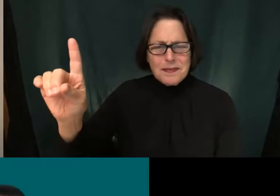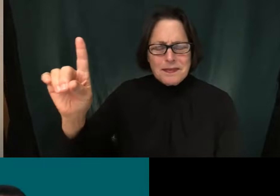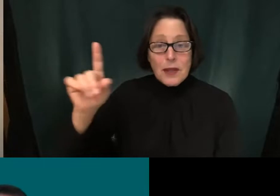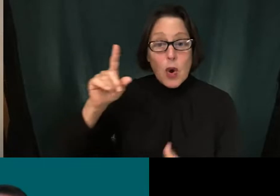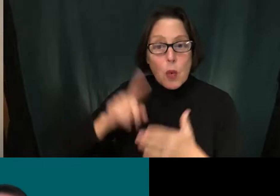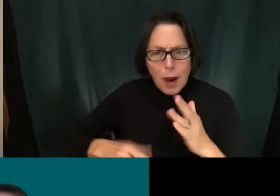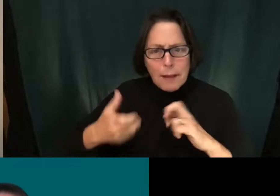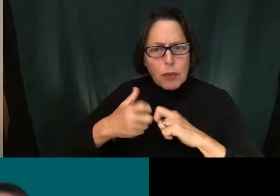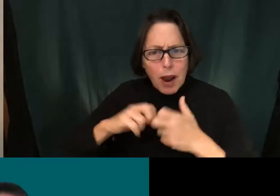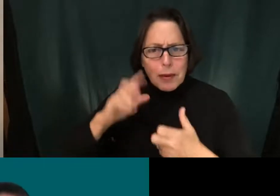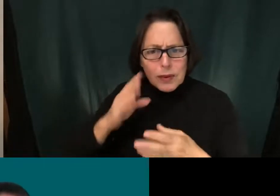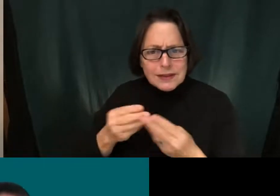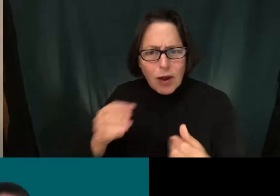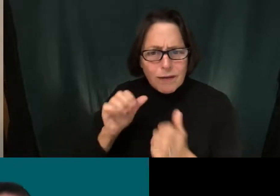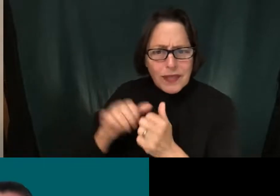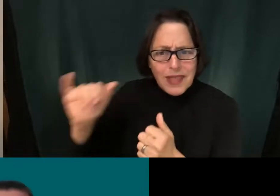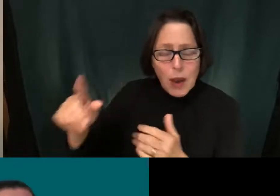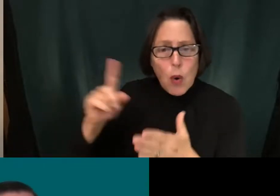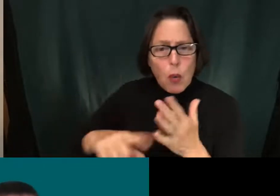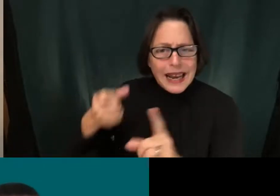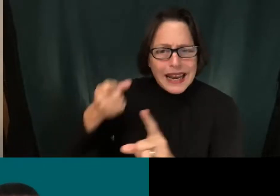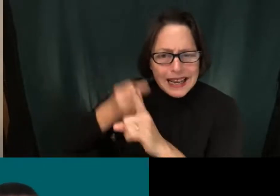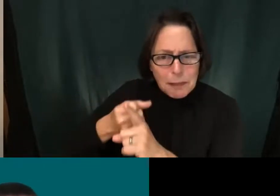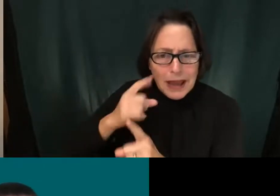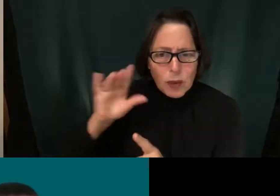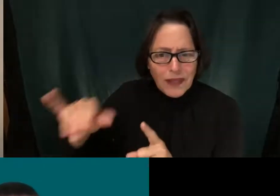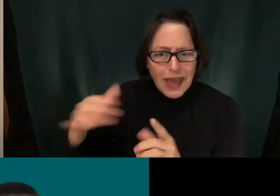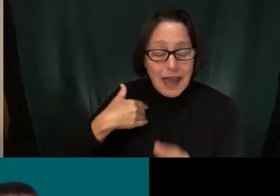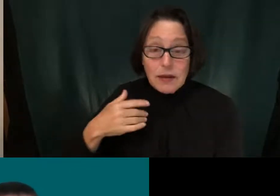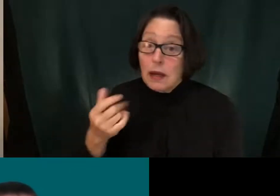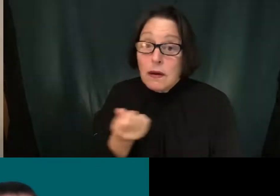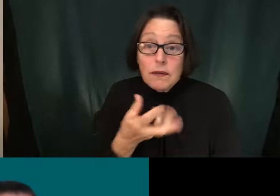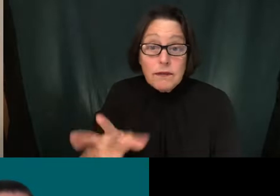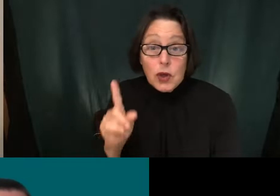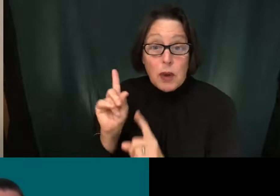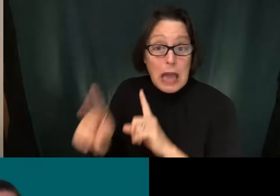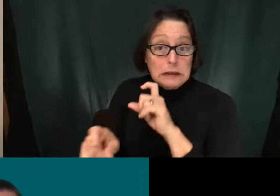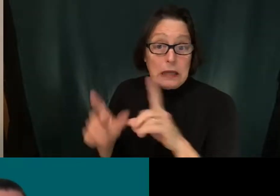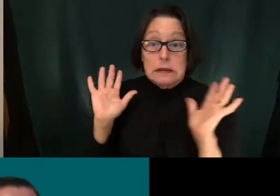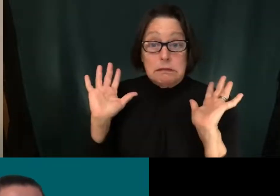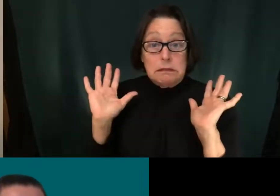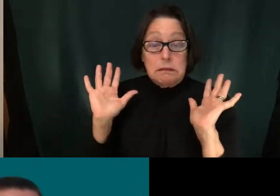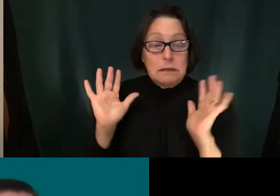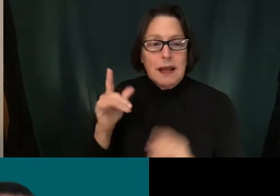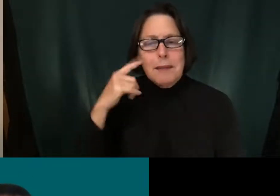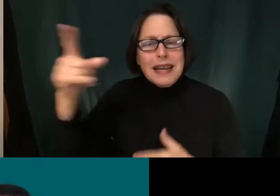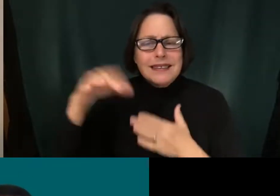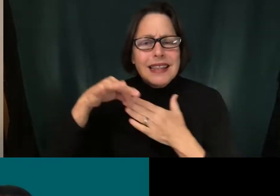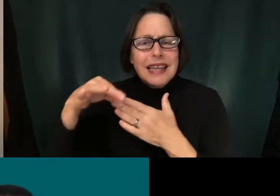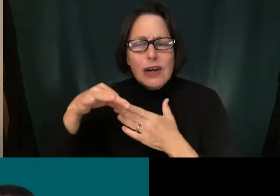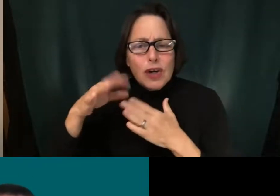this? What impact will that have? And just asking a few simple inquiry questions, because leaders obviously don't want to be